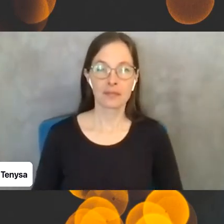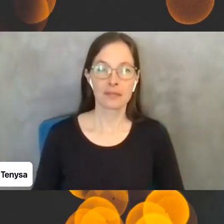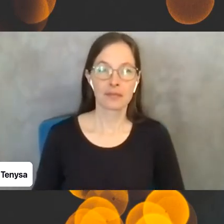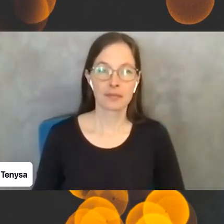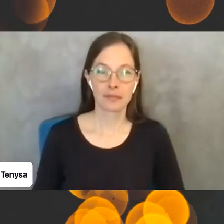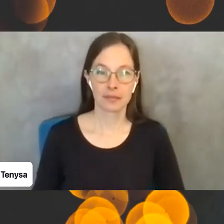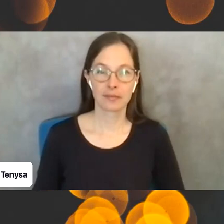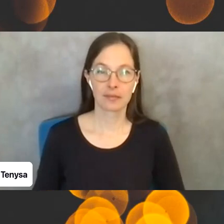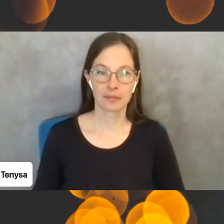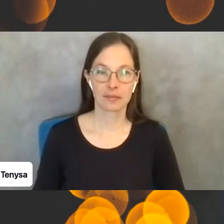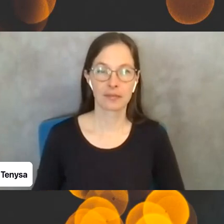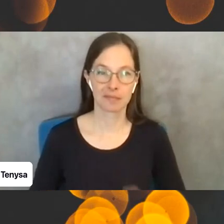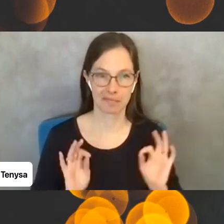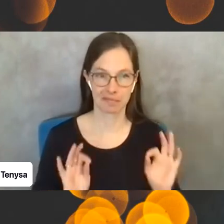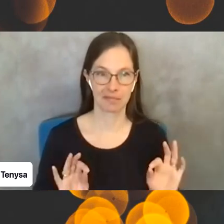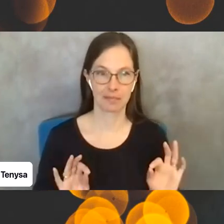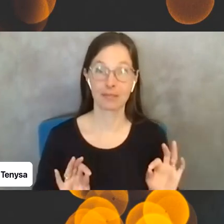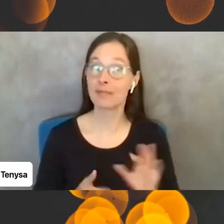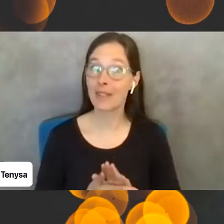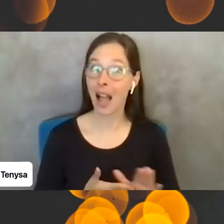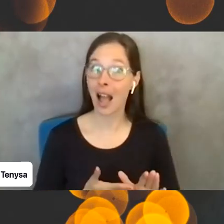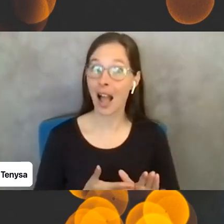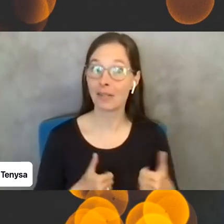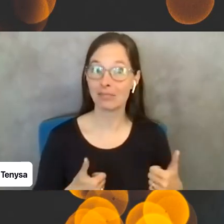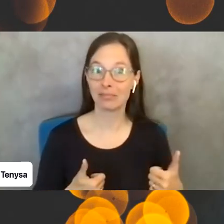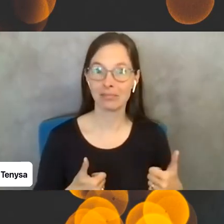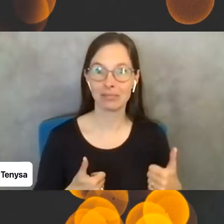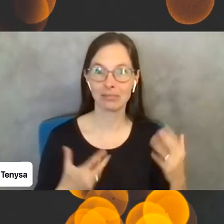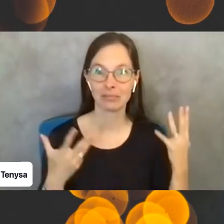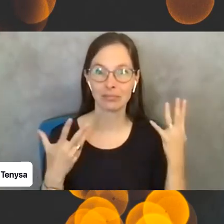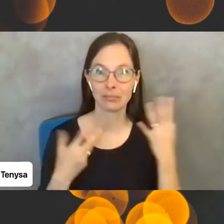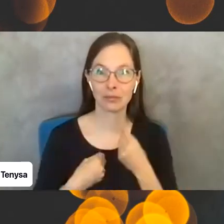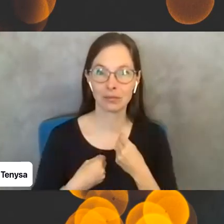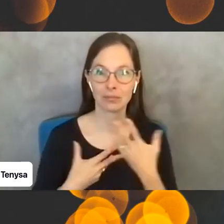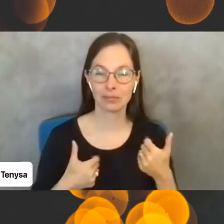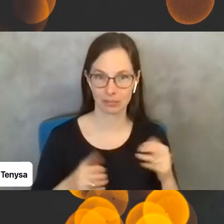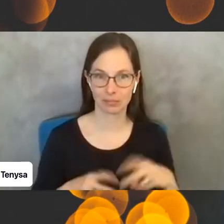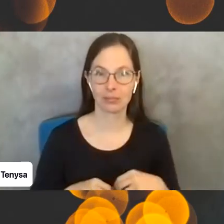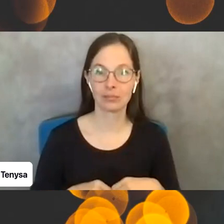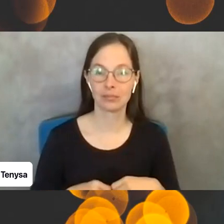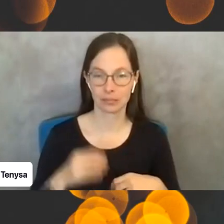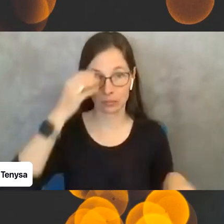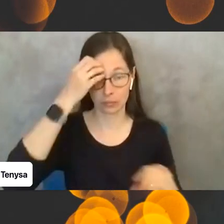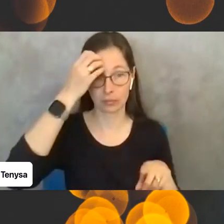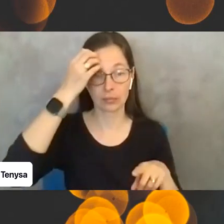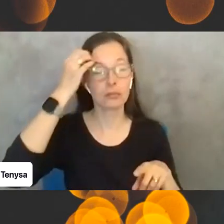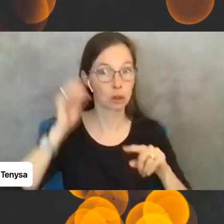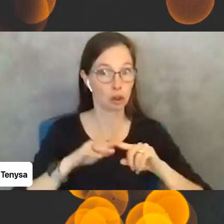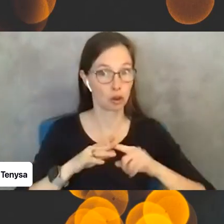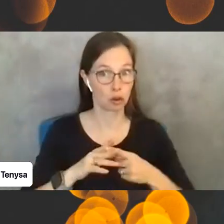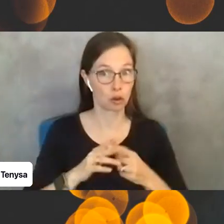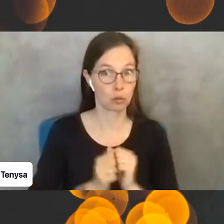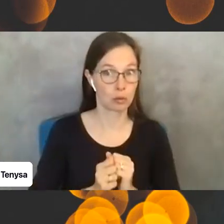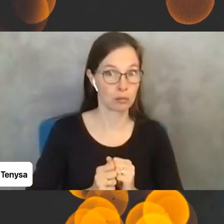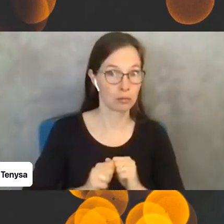a bit more. There we go. Nice. Incredible. So you're in your on guard.